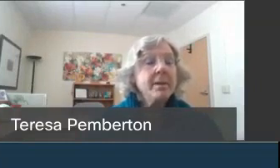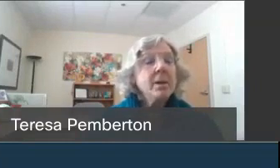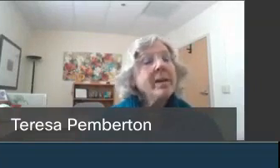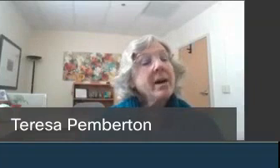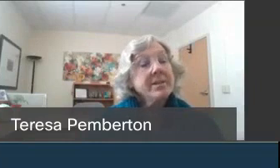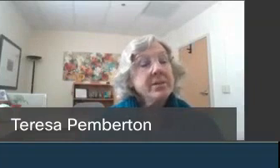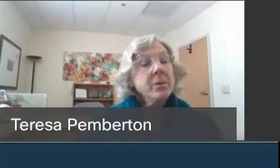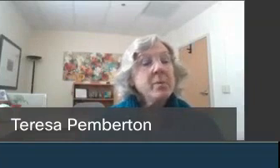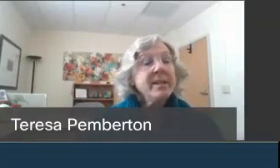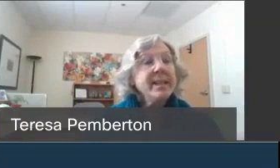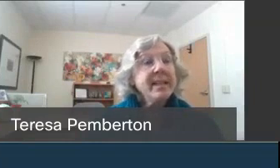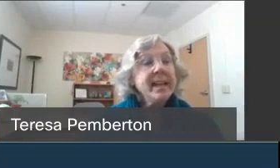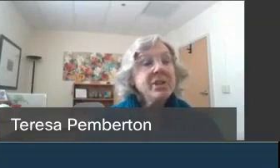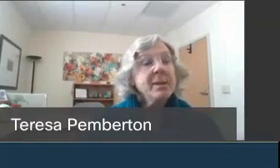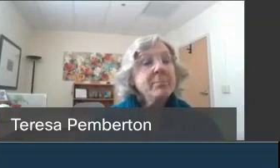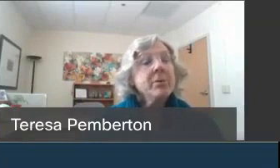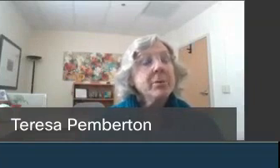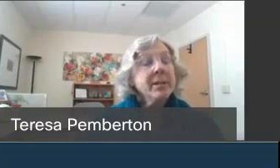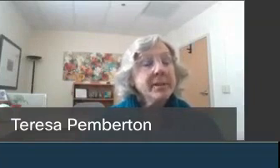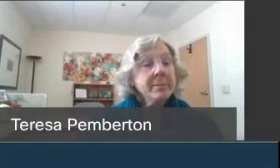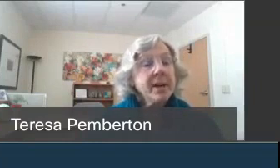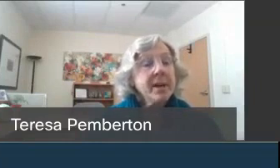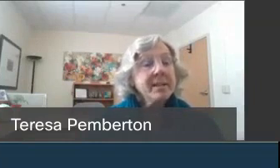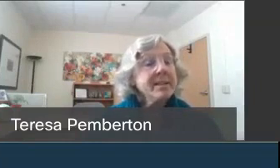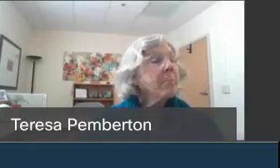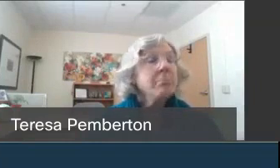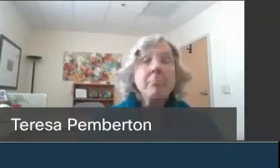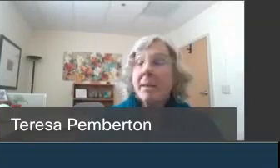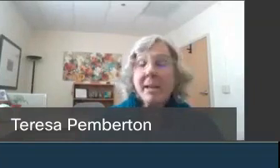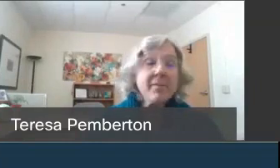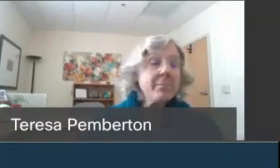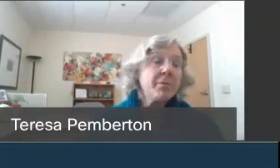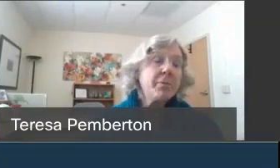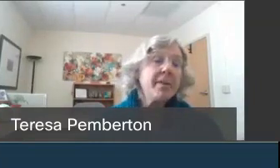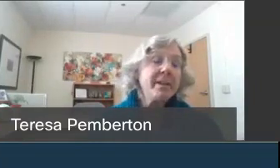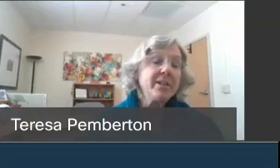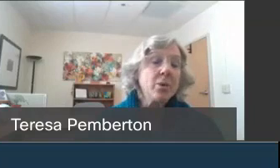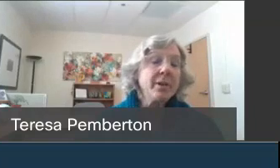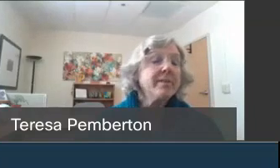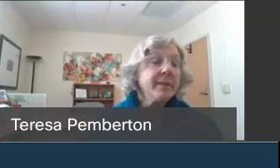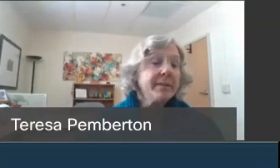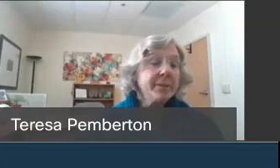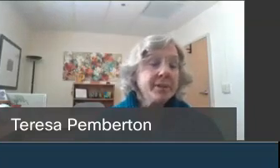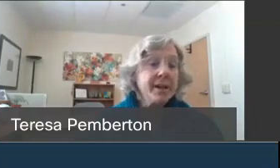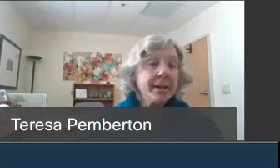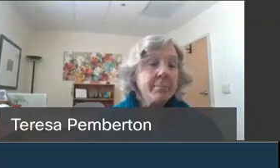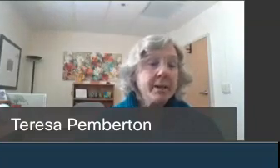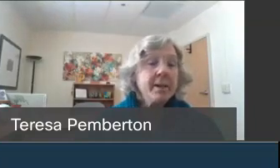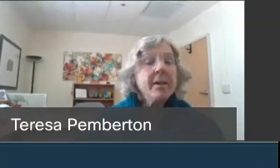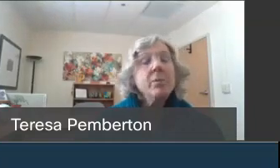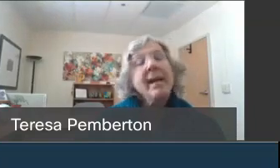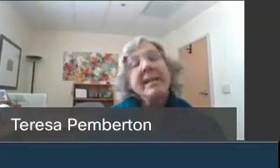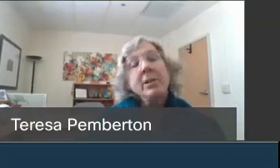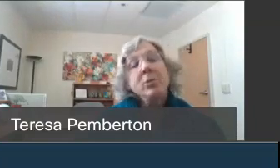program. We also knew we wanted to engage people earlier in the process, maybe even before they went to court the very first